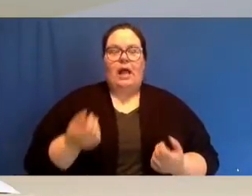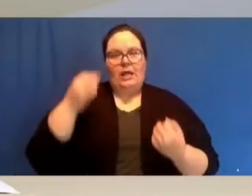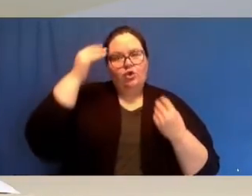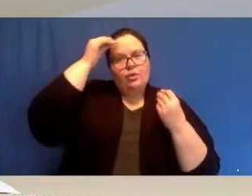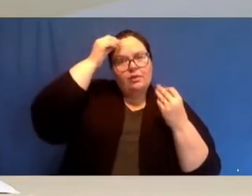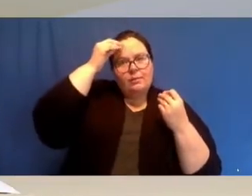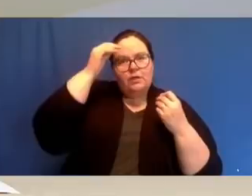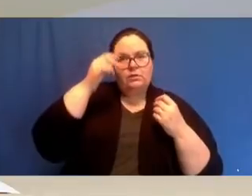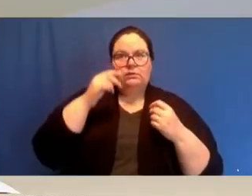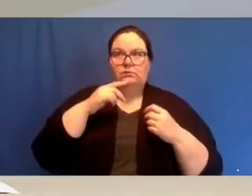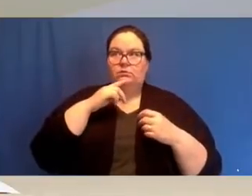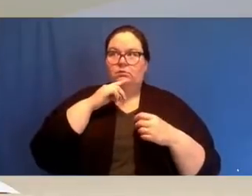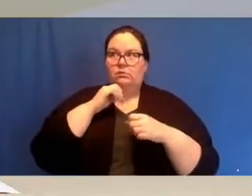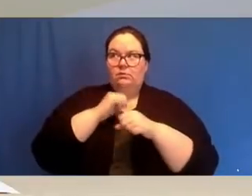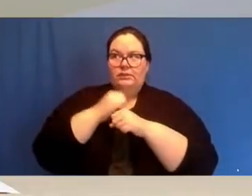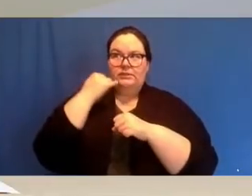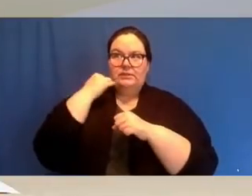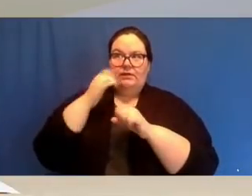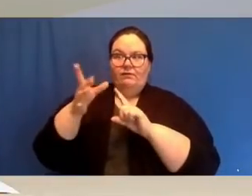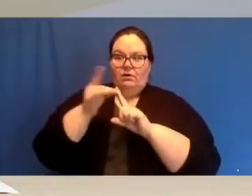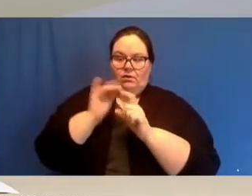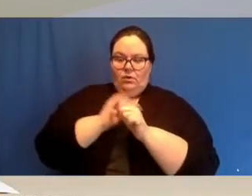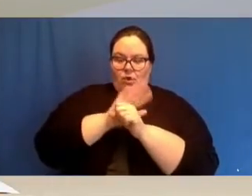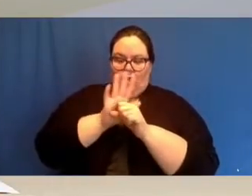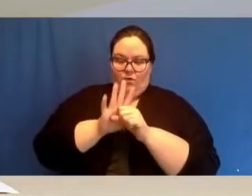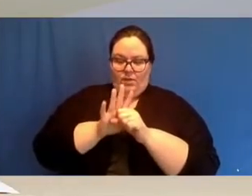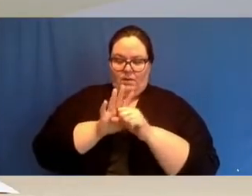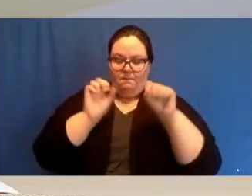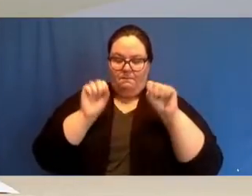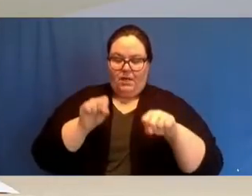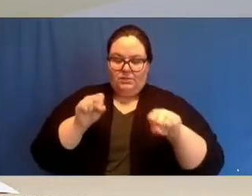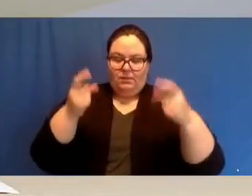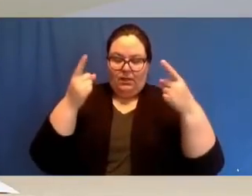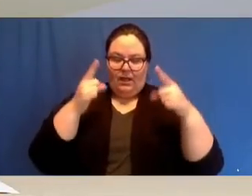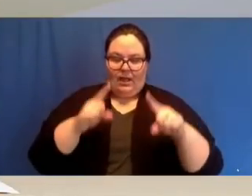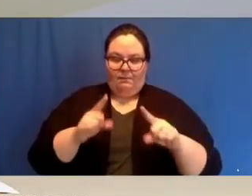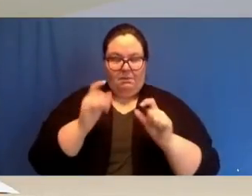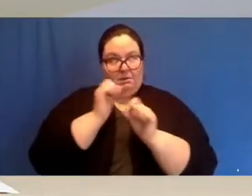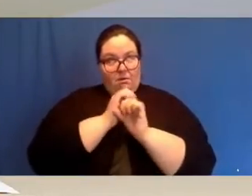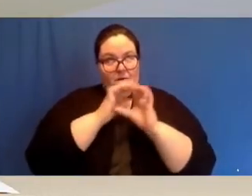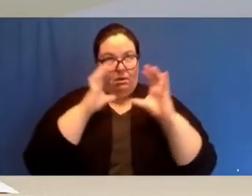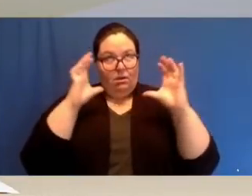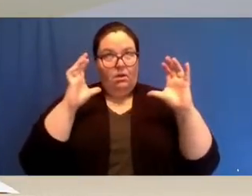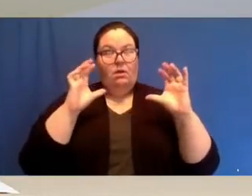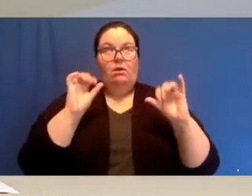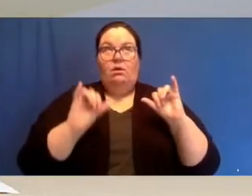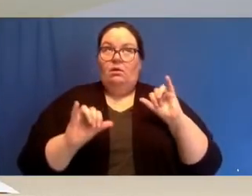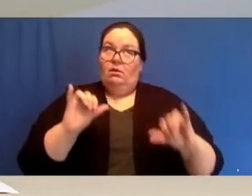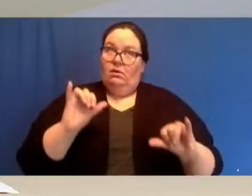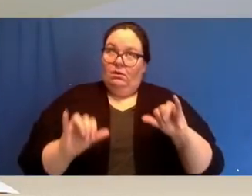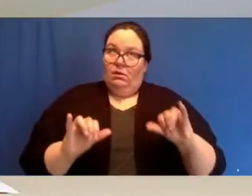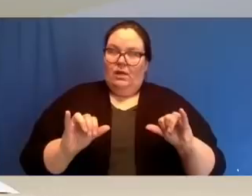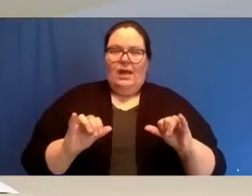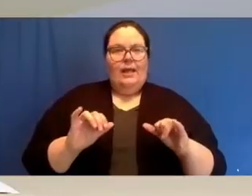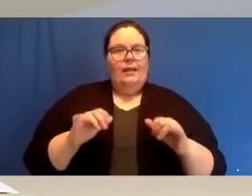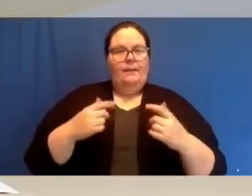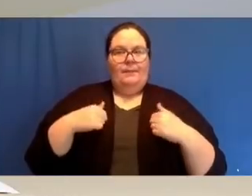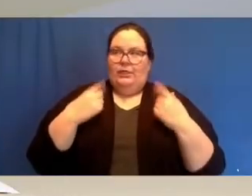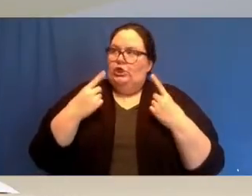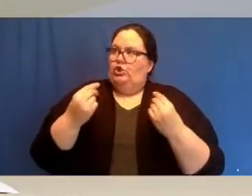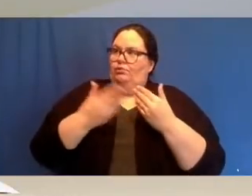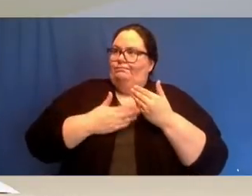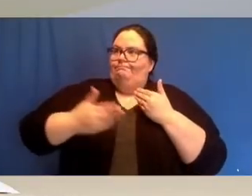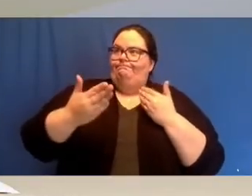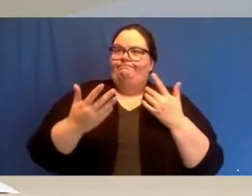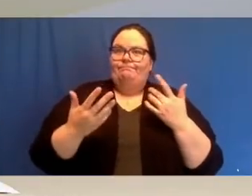risk of severe outcomes related to COVID-19. And we need to consider the type of activity we are going to engage in. So